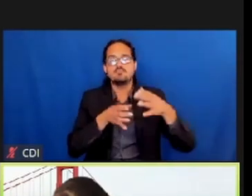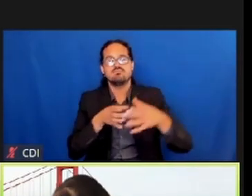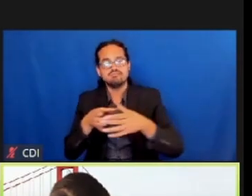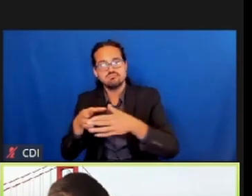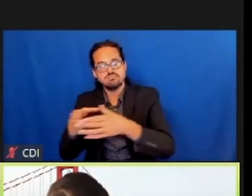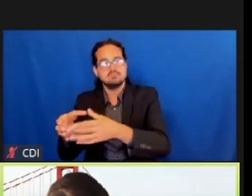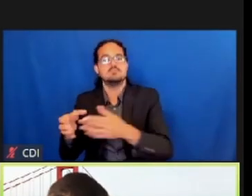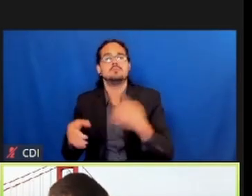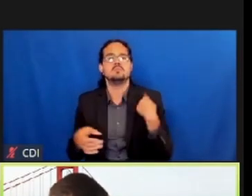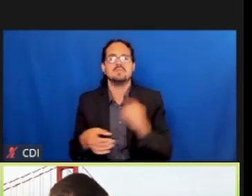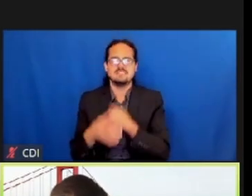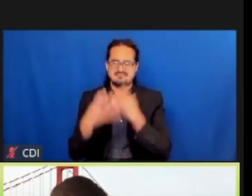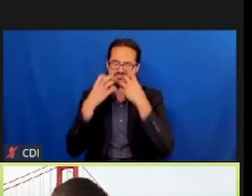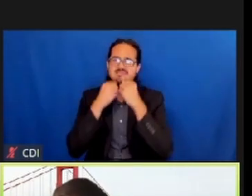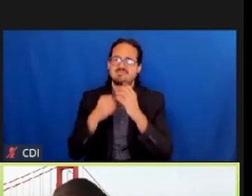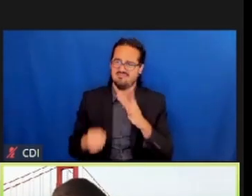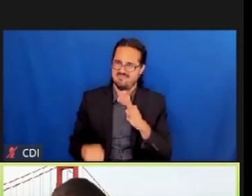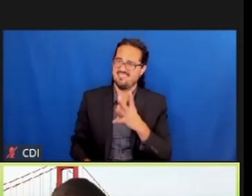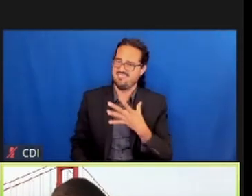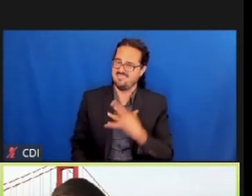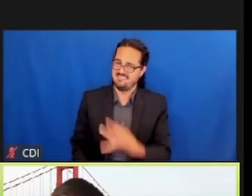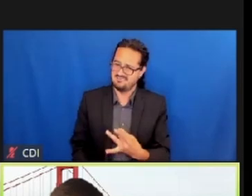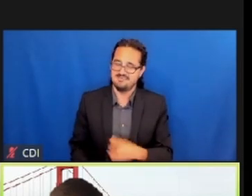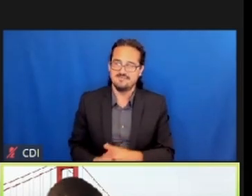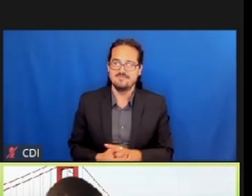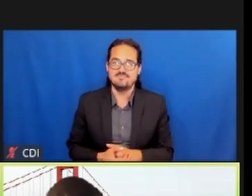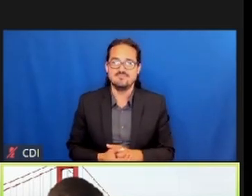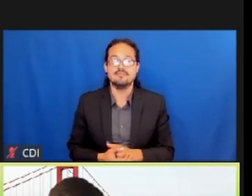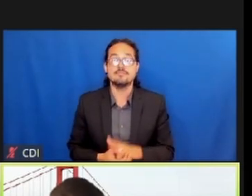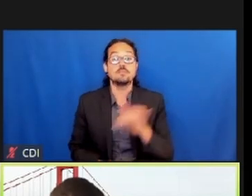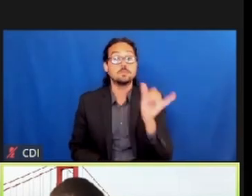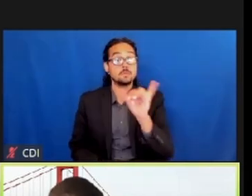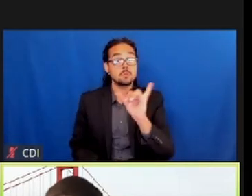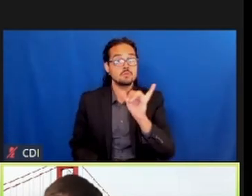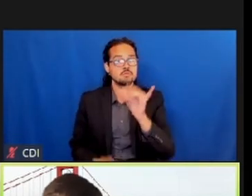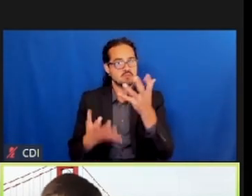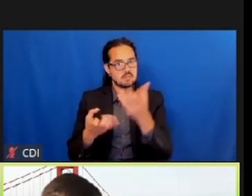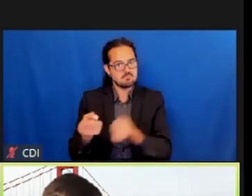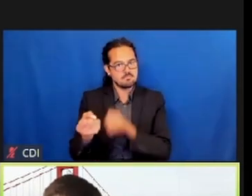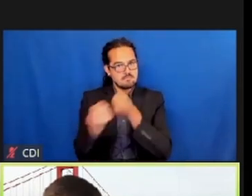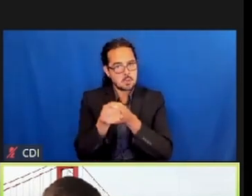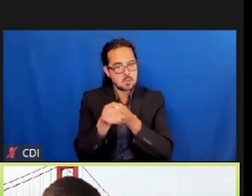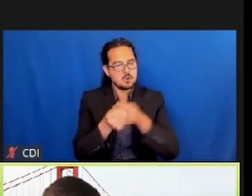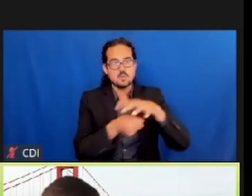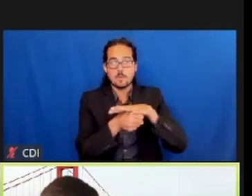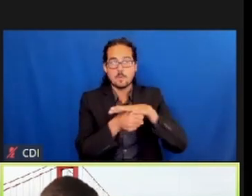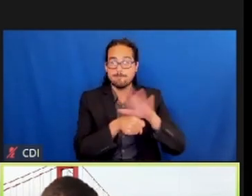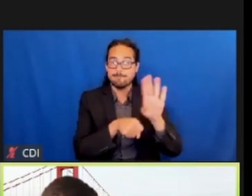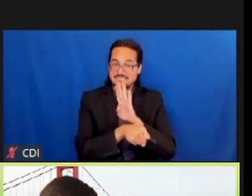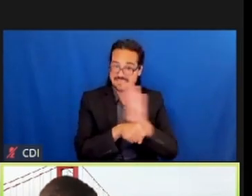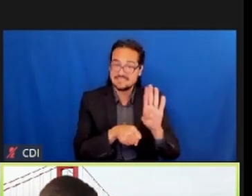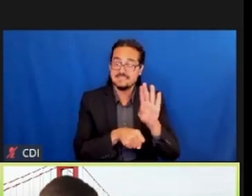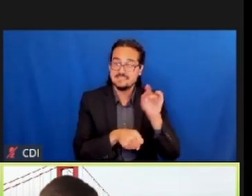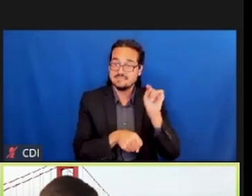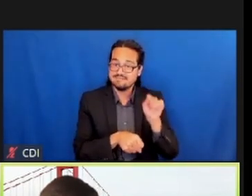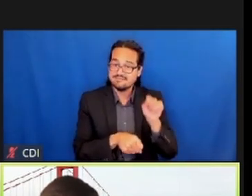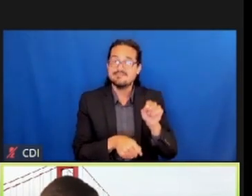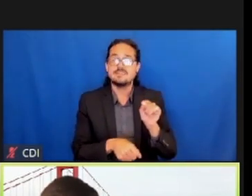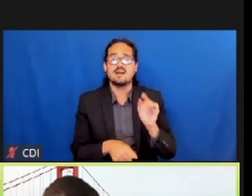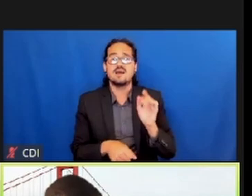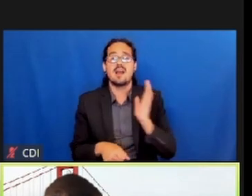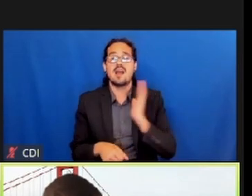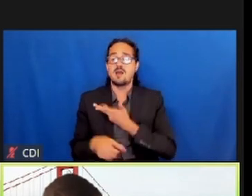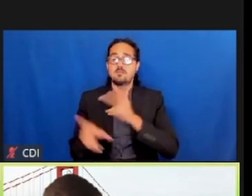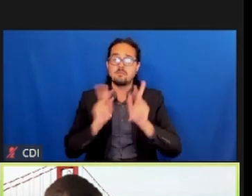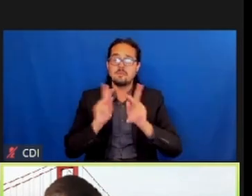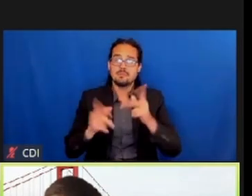is supporting our local businesses. Our residents came out in droves to support our restaurants and our retailers.